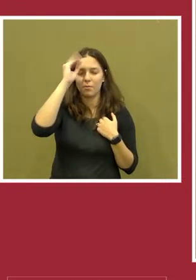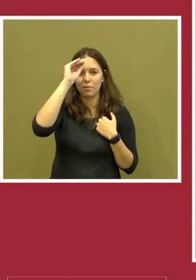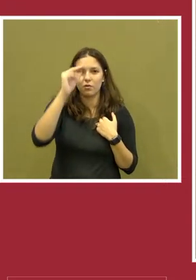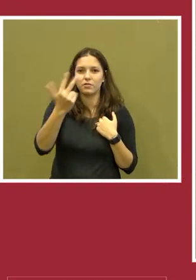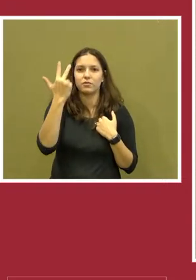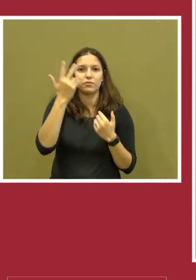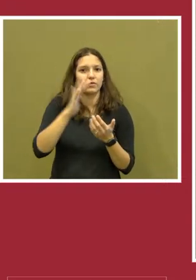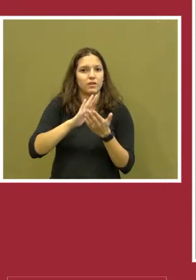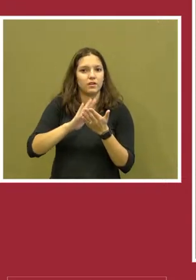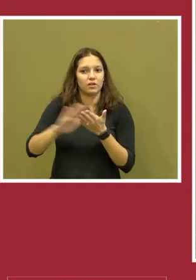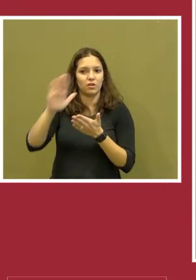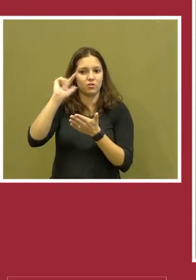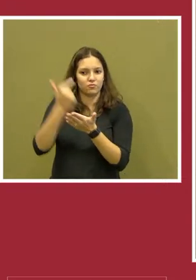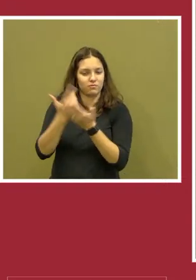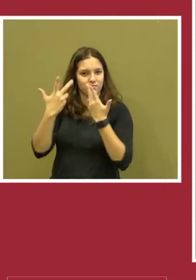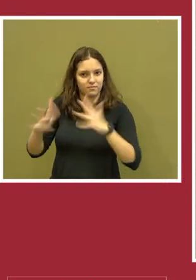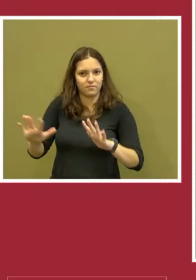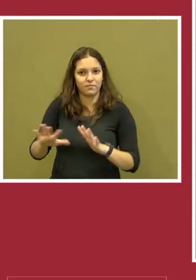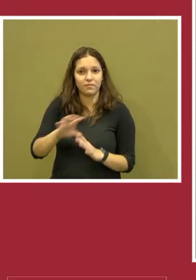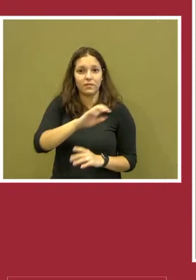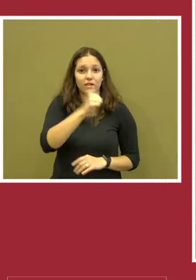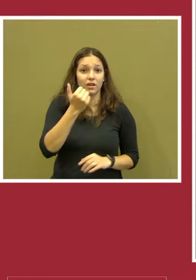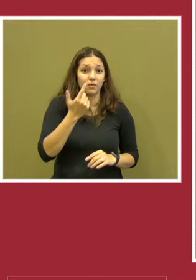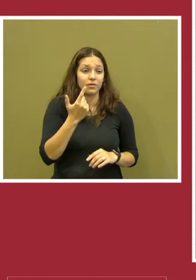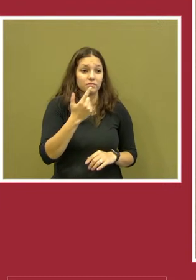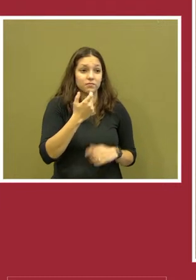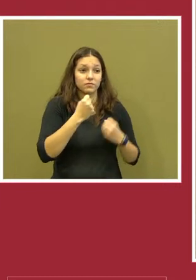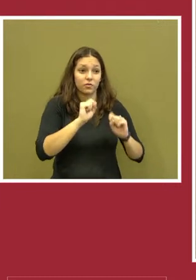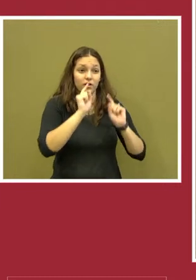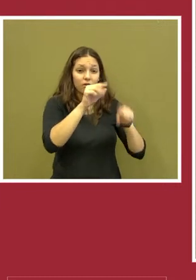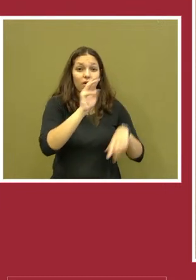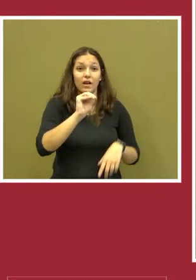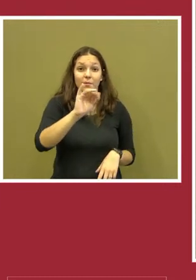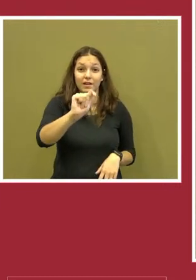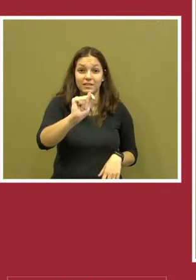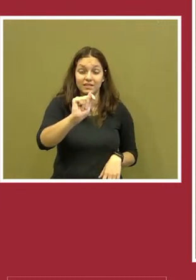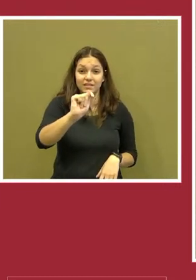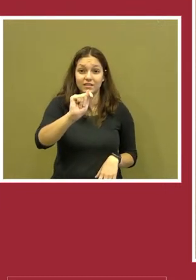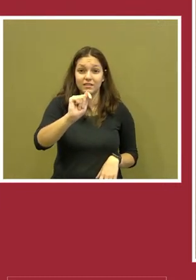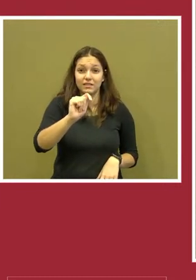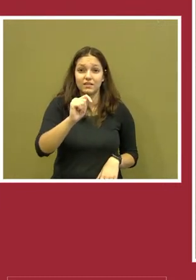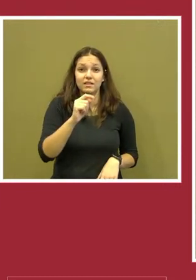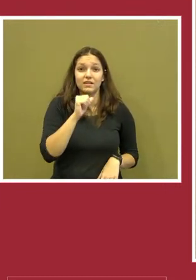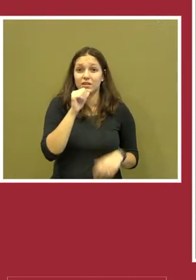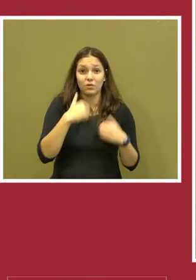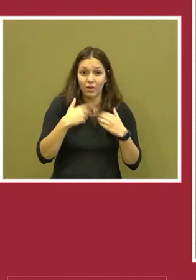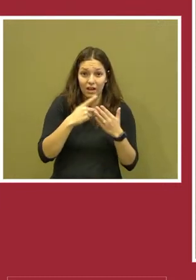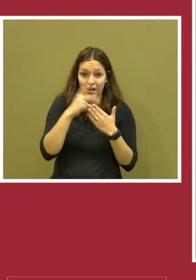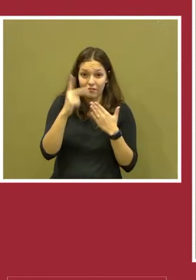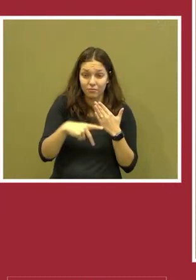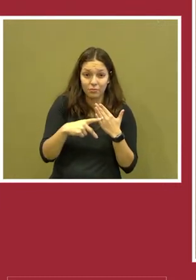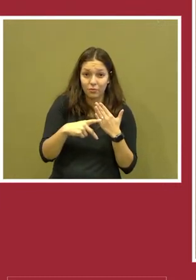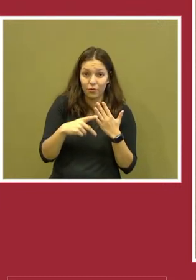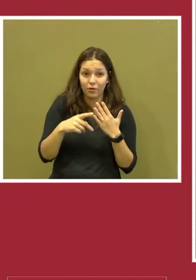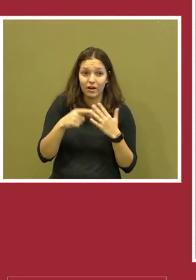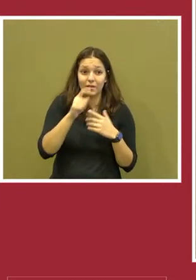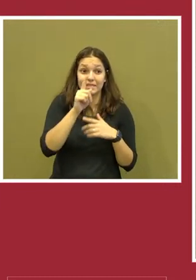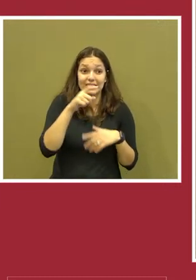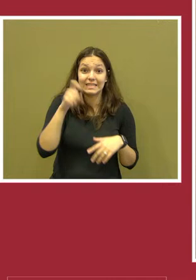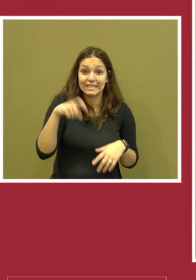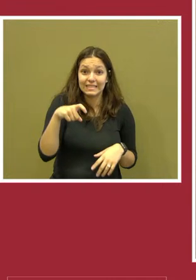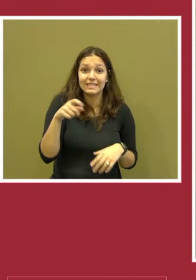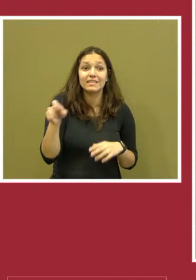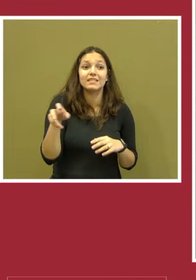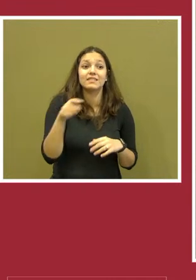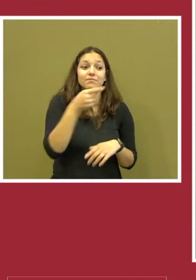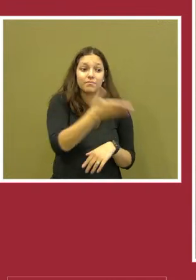graduated college. My other one's going to try and go to MIT. They don't even have the programs that he needs at the Caldera School in order to do